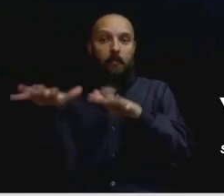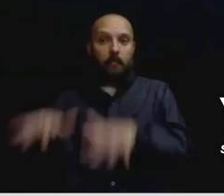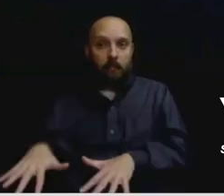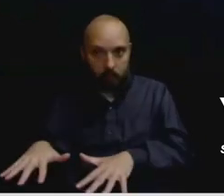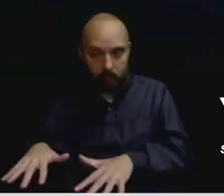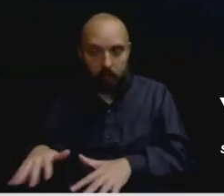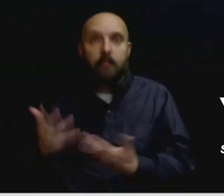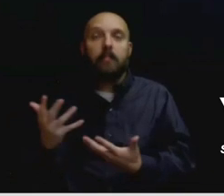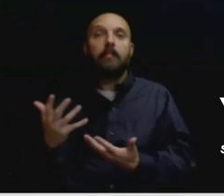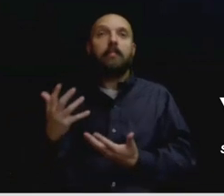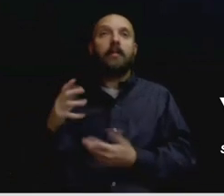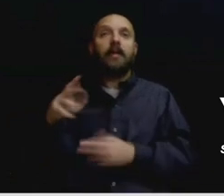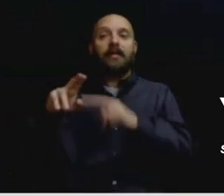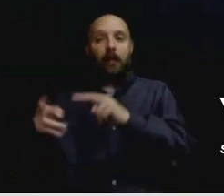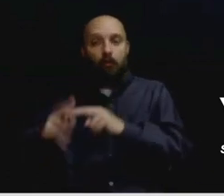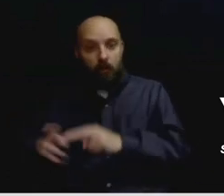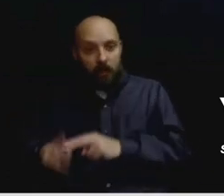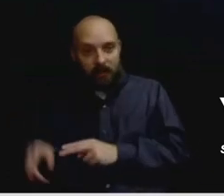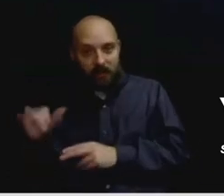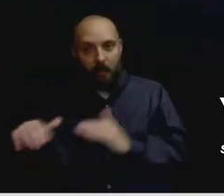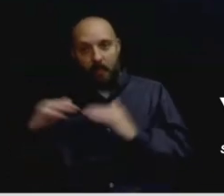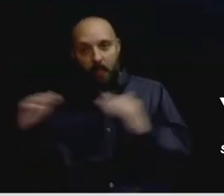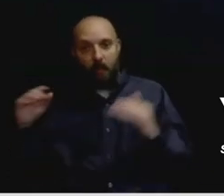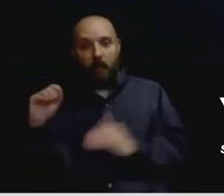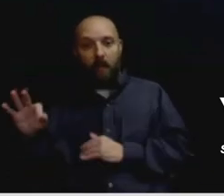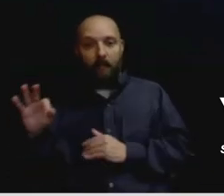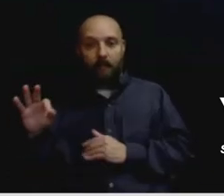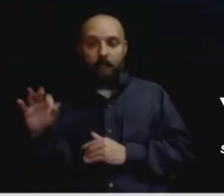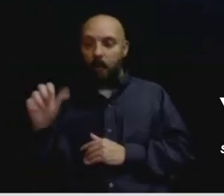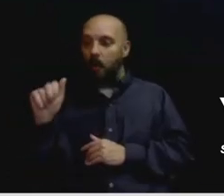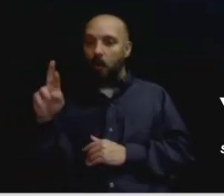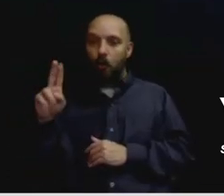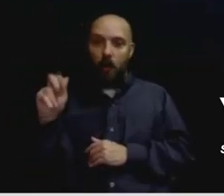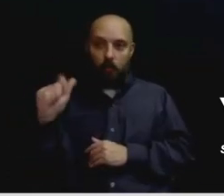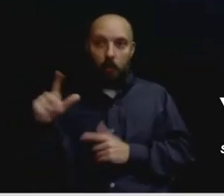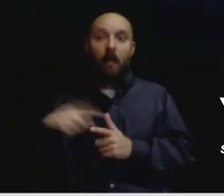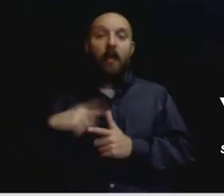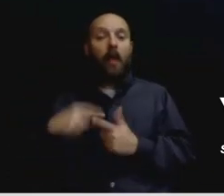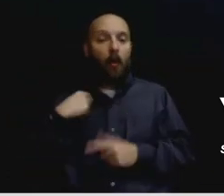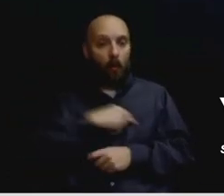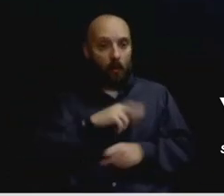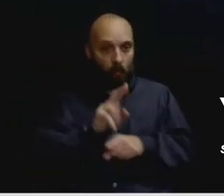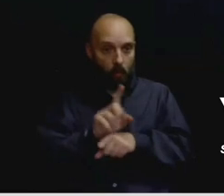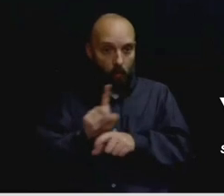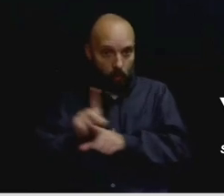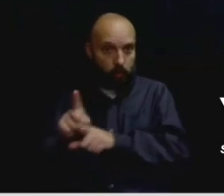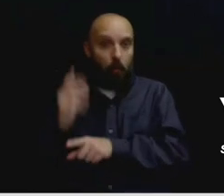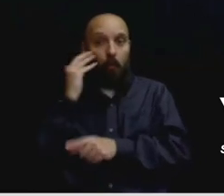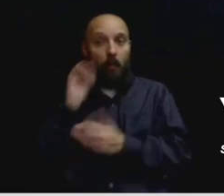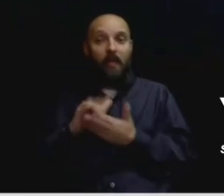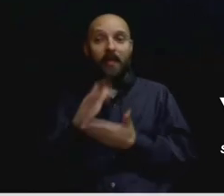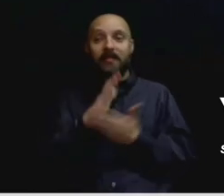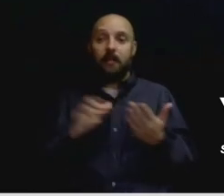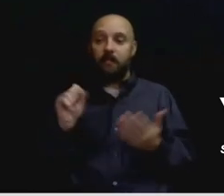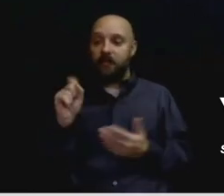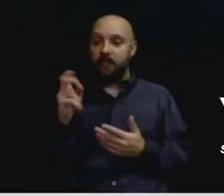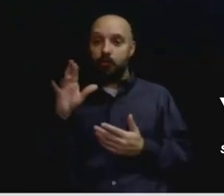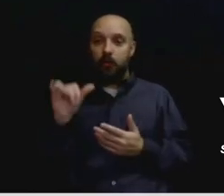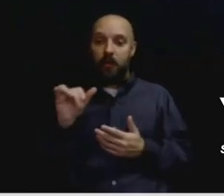system, decrease that level of arousal? And then we also know that some sensory input can be